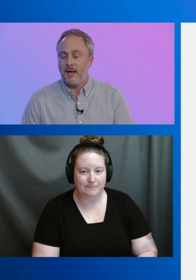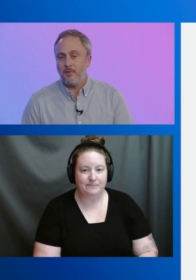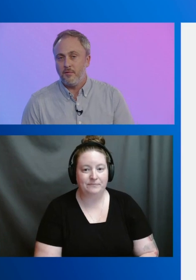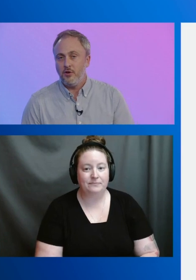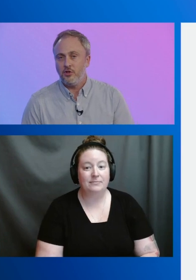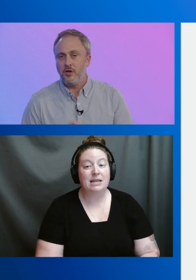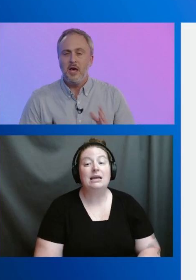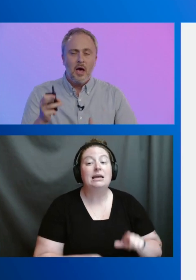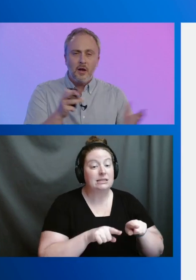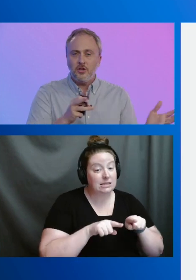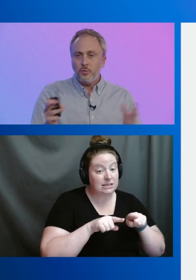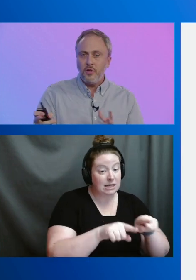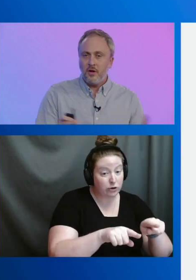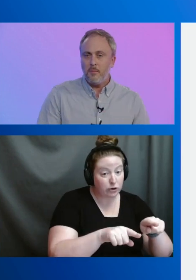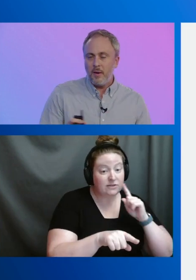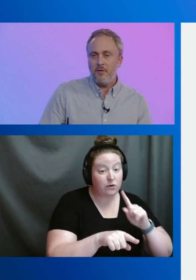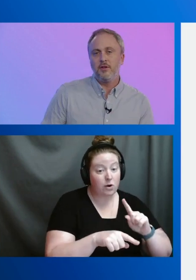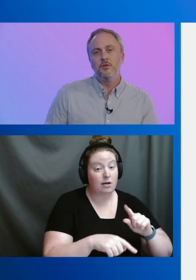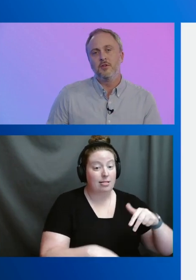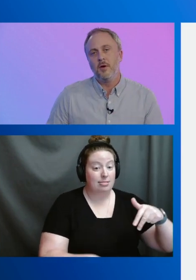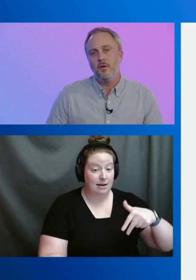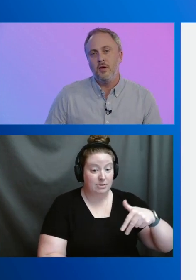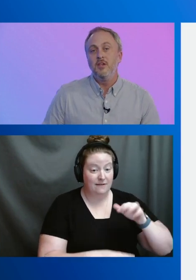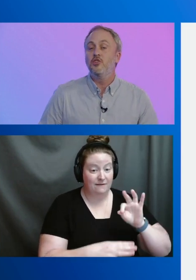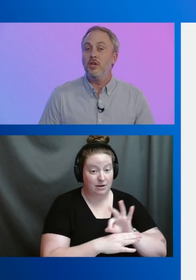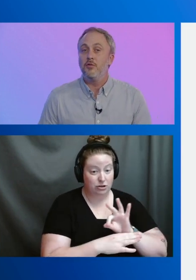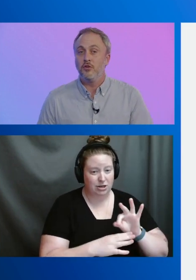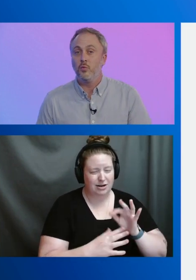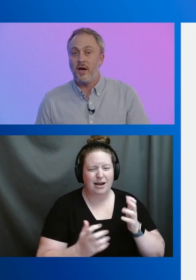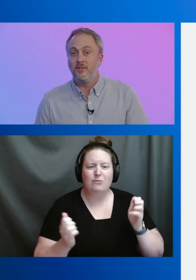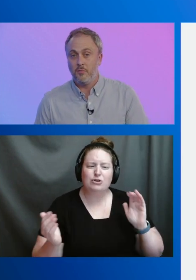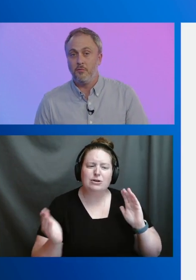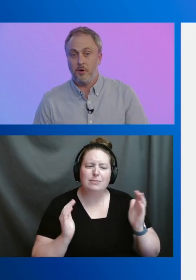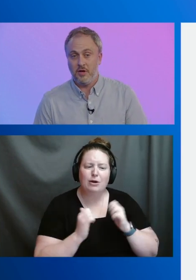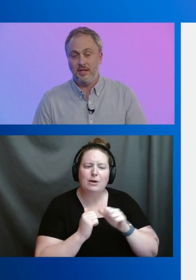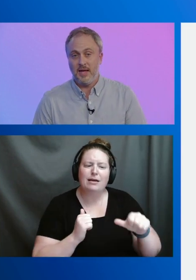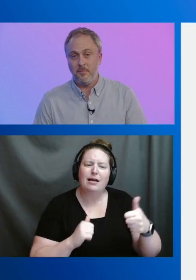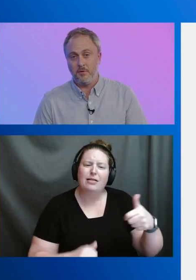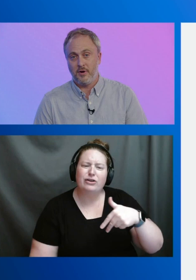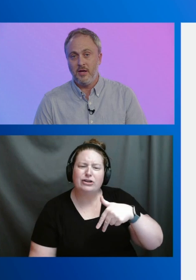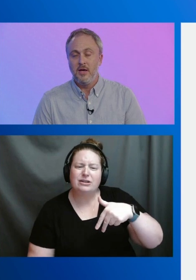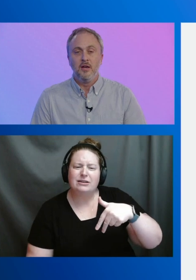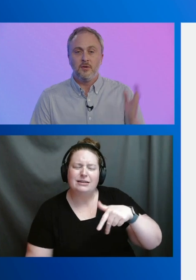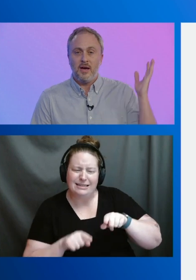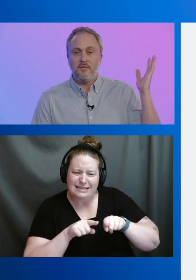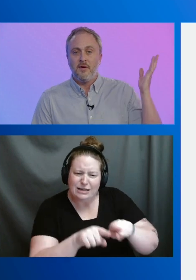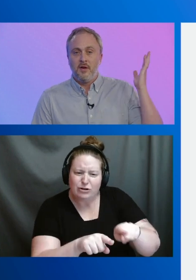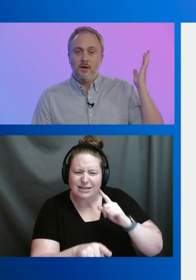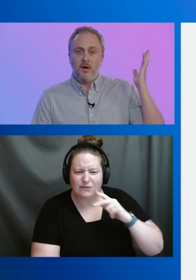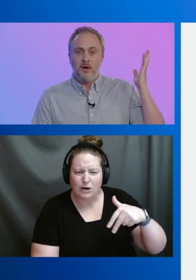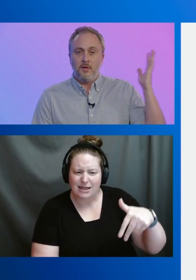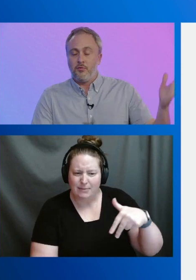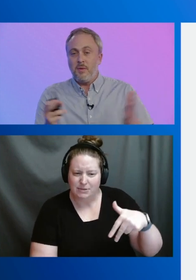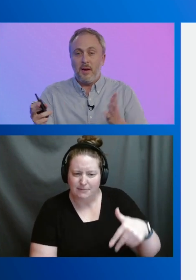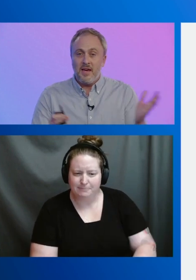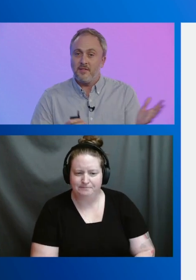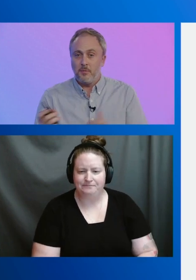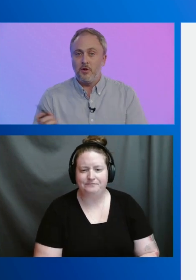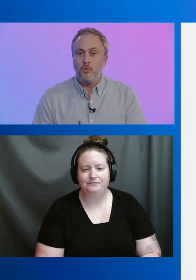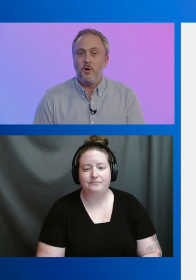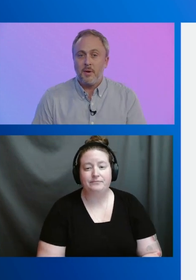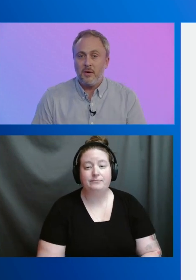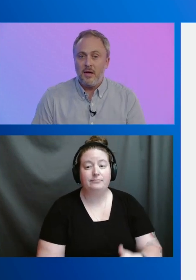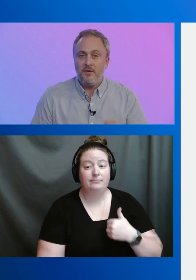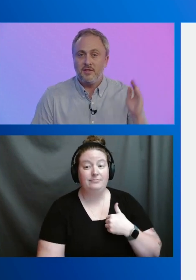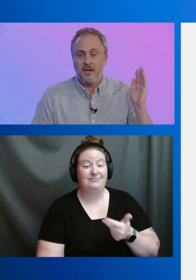of my Lambda function. And I just want to compare it to some other synchronous ways of invoking Lambda, right? So I have the 3 players I'm